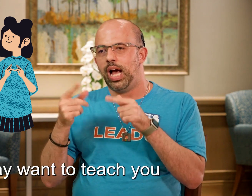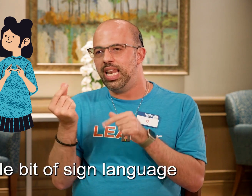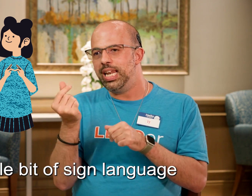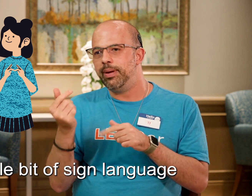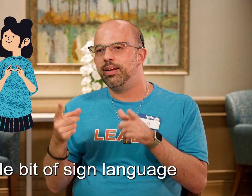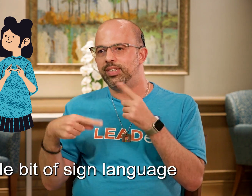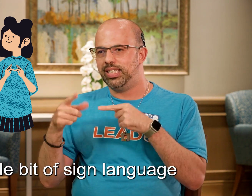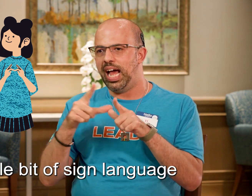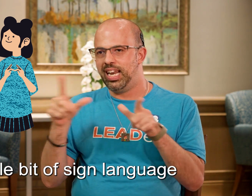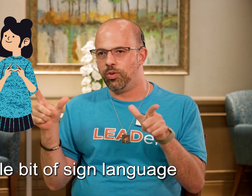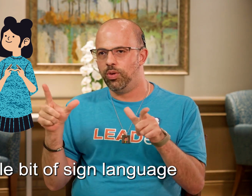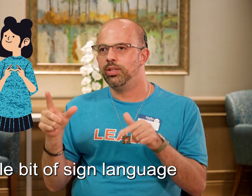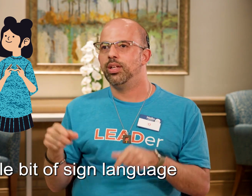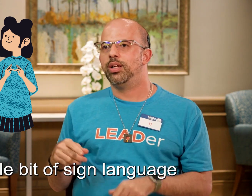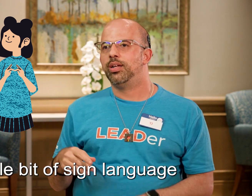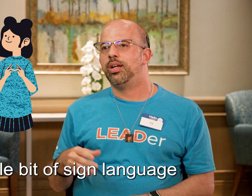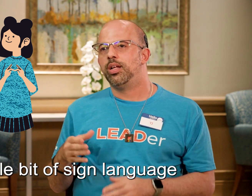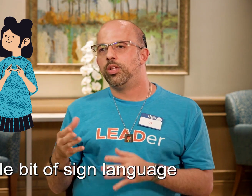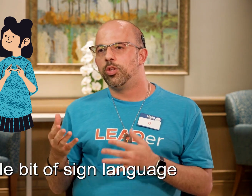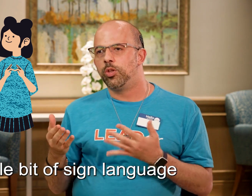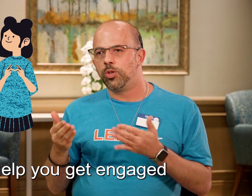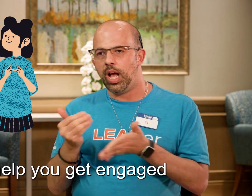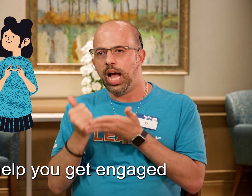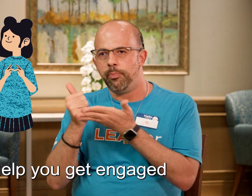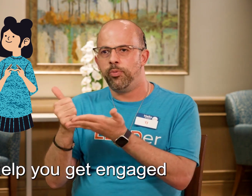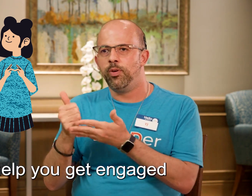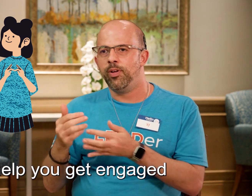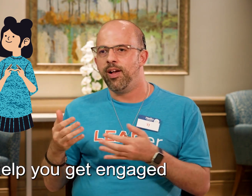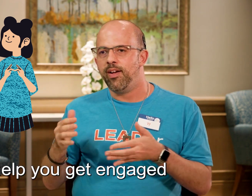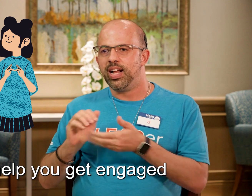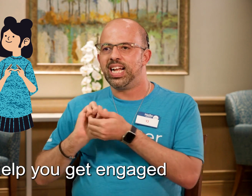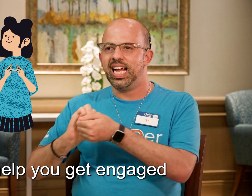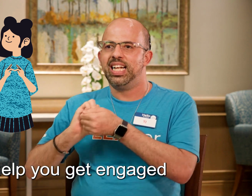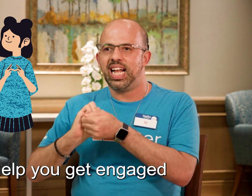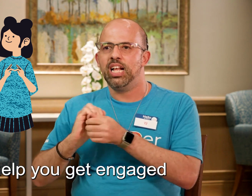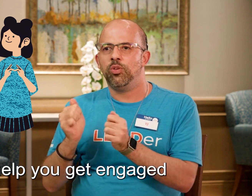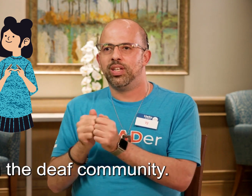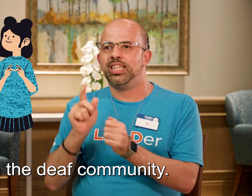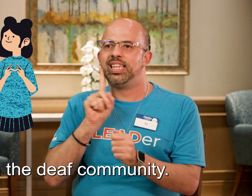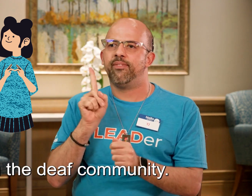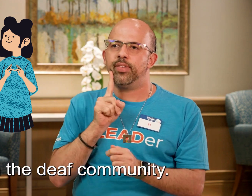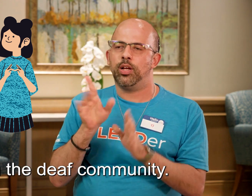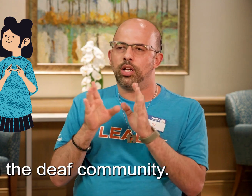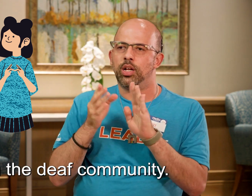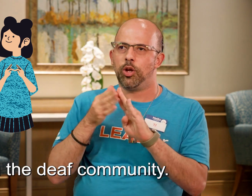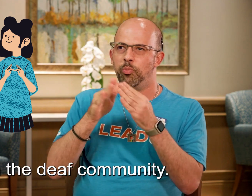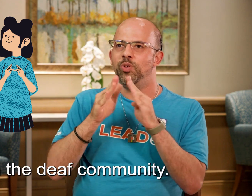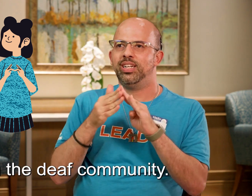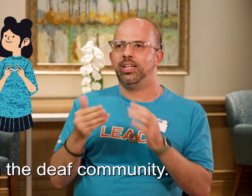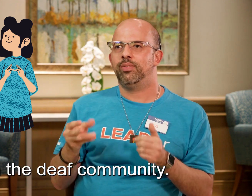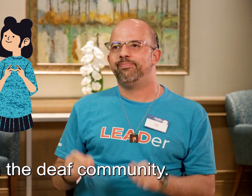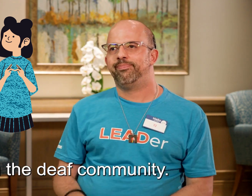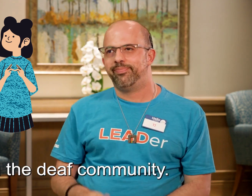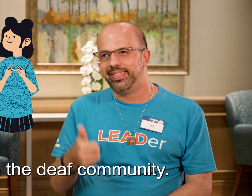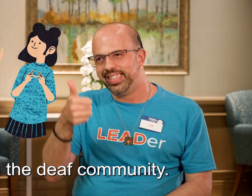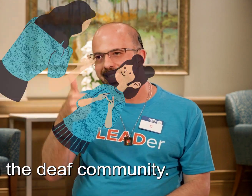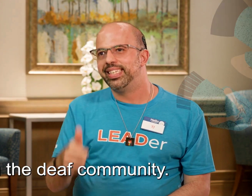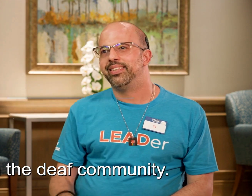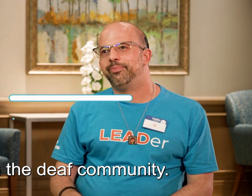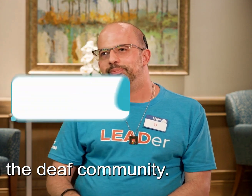teach you a little bit of sign language to help you get engaged with the deaf community.